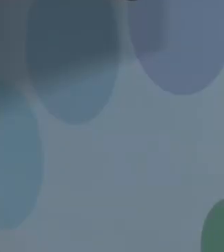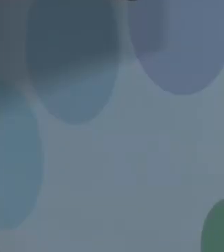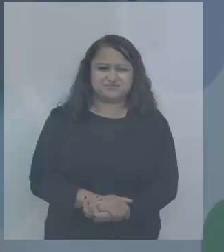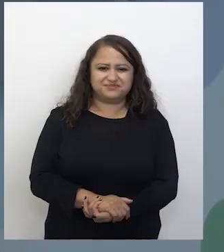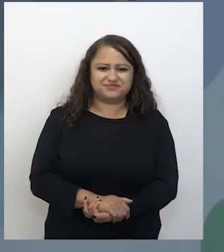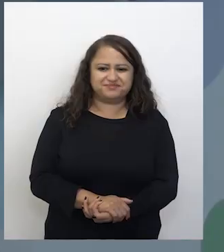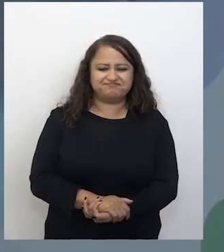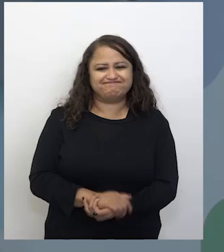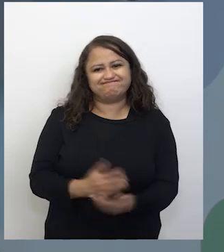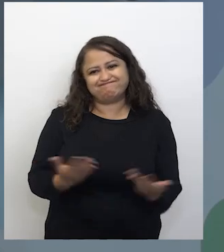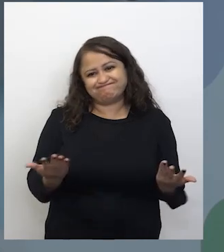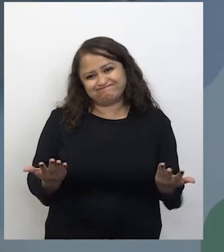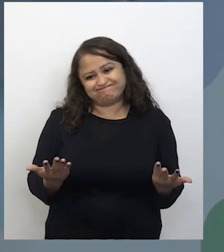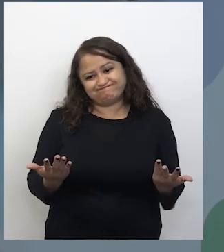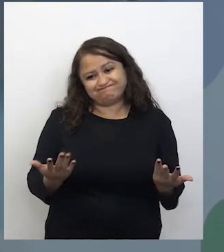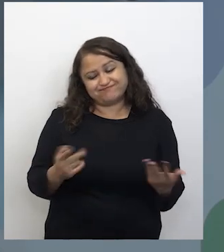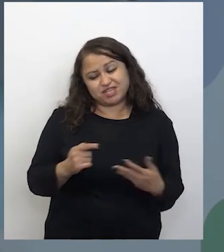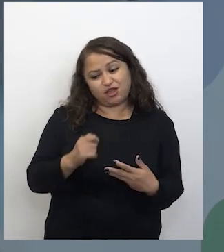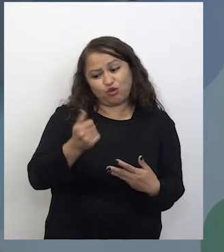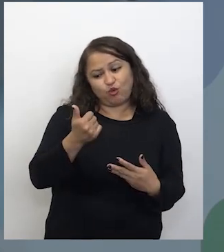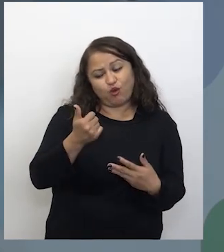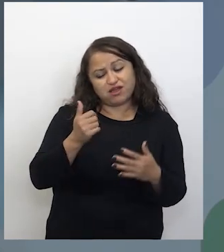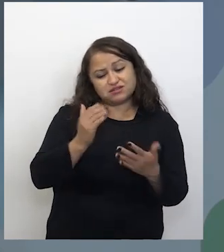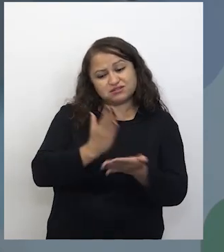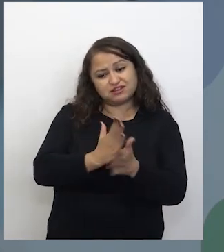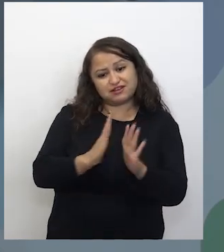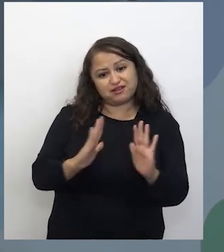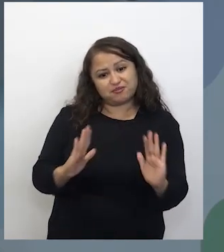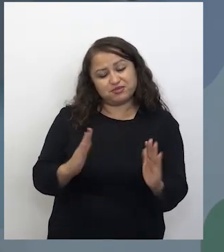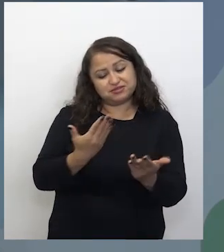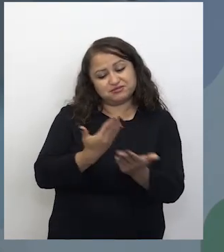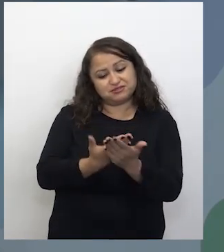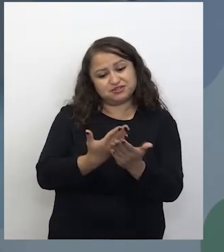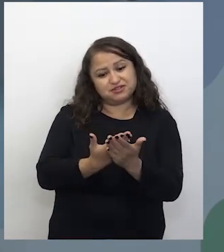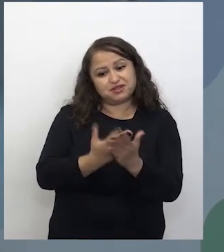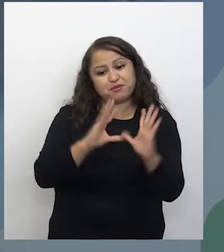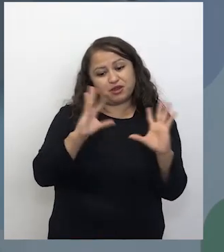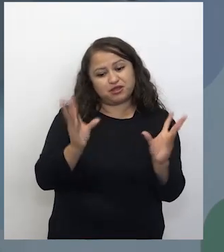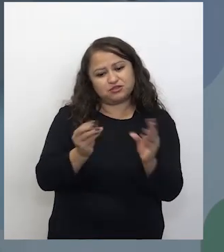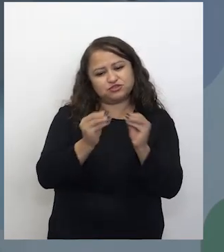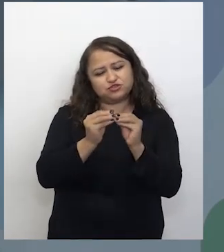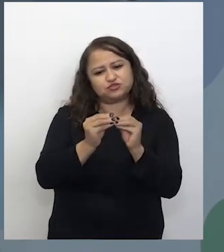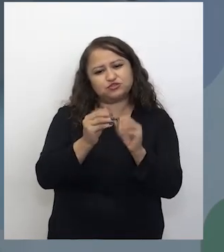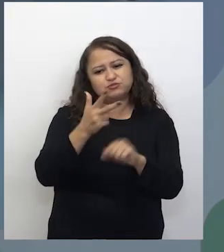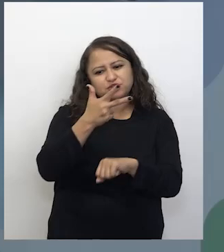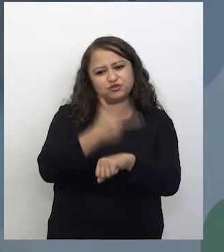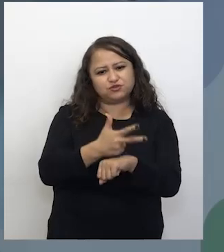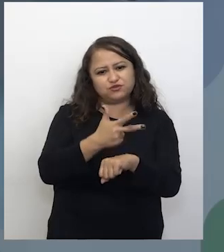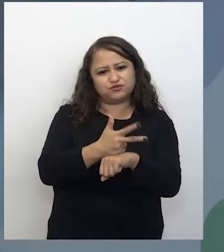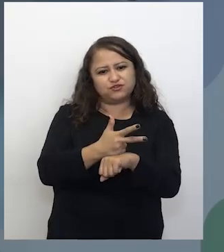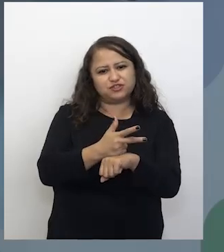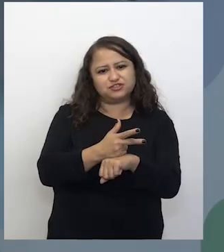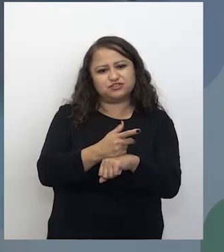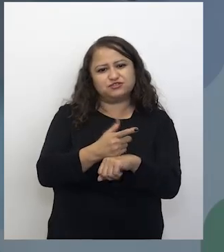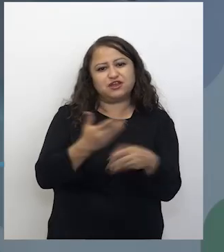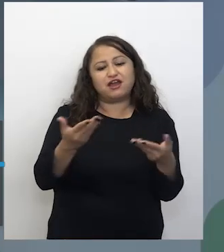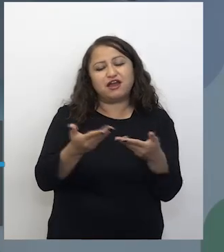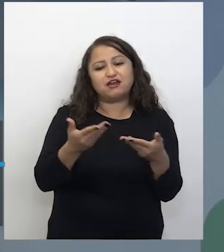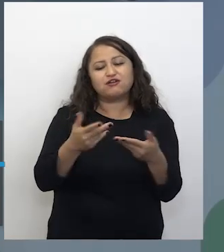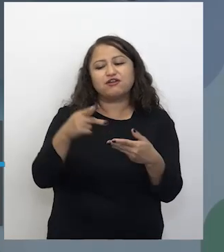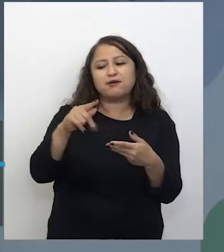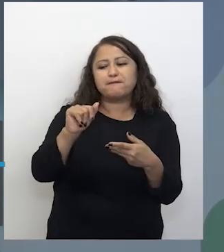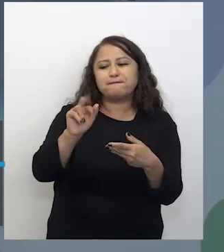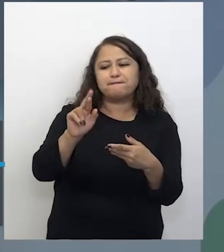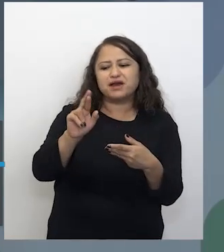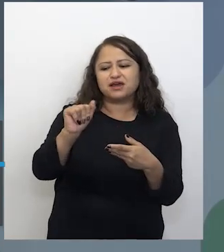É uma pena que a nossa aula está quase no final, né? Mas, assim, para resumir o vídeo, vou parafrasear até um pensador: